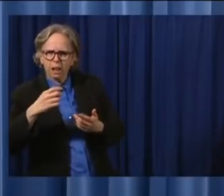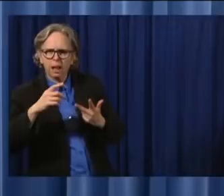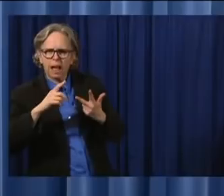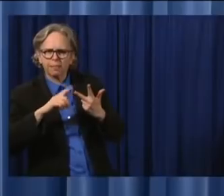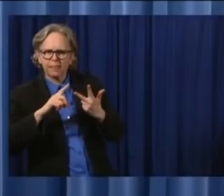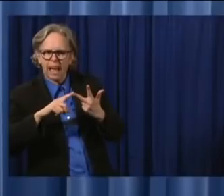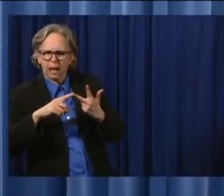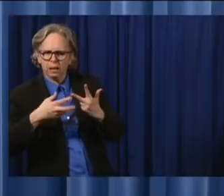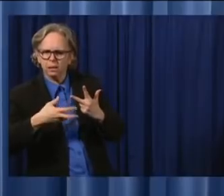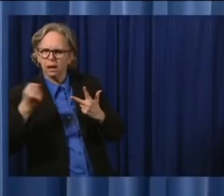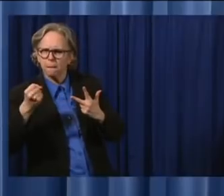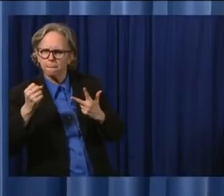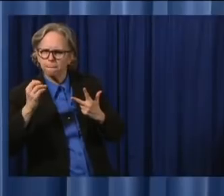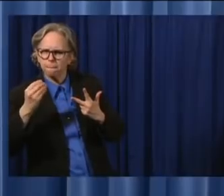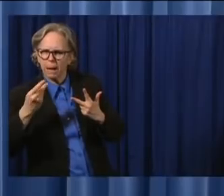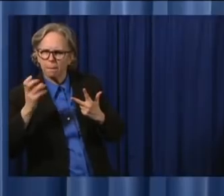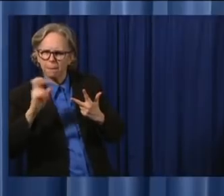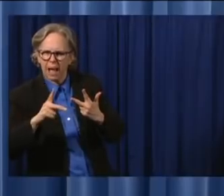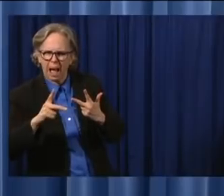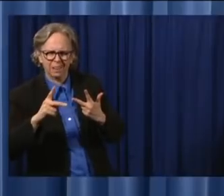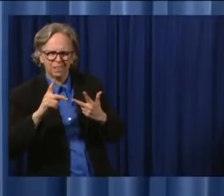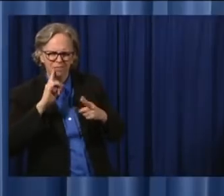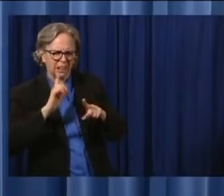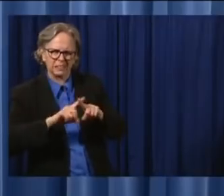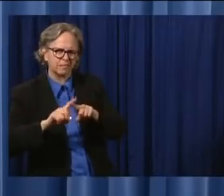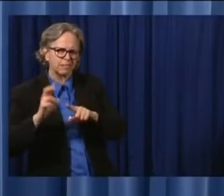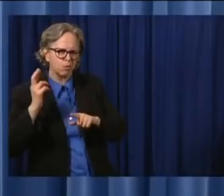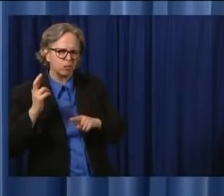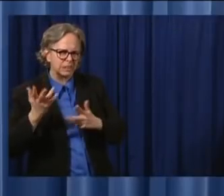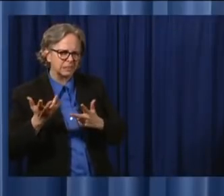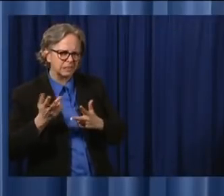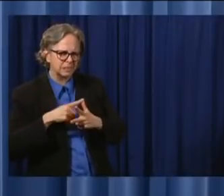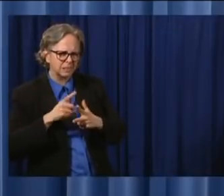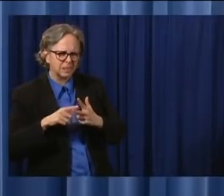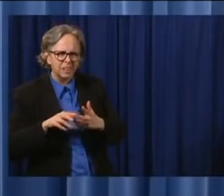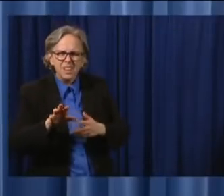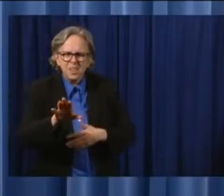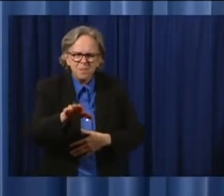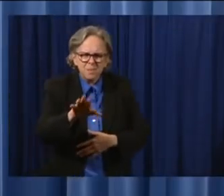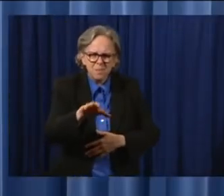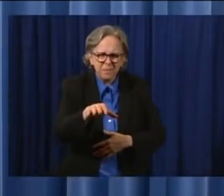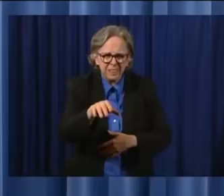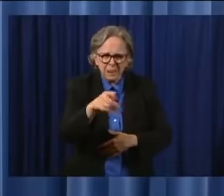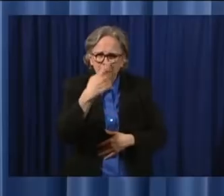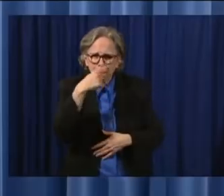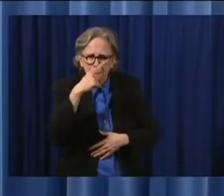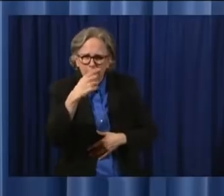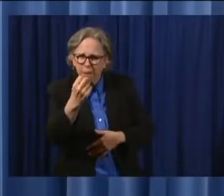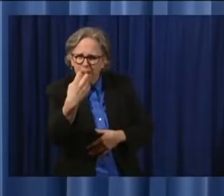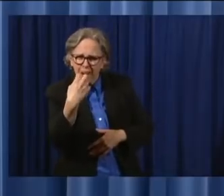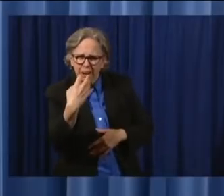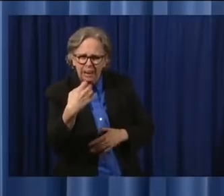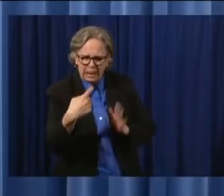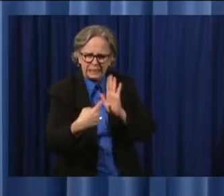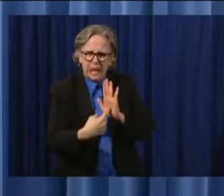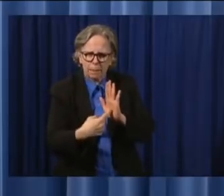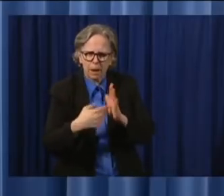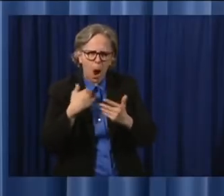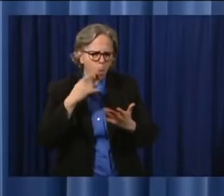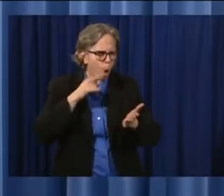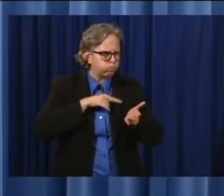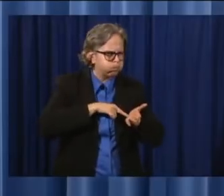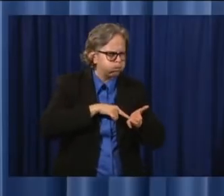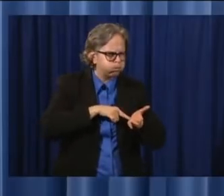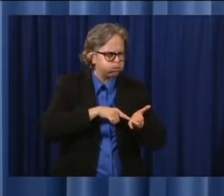ones, so there's different reasons there. But we could have a specific example. We can run that down, and